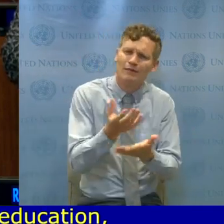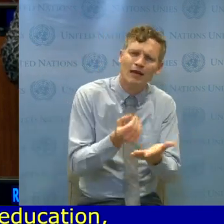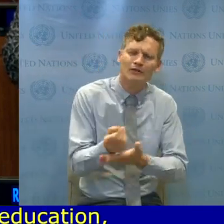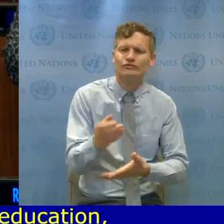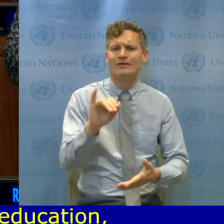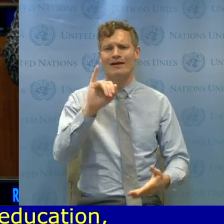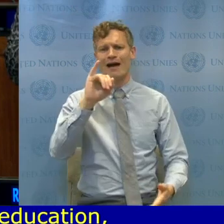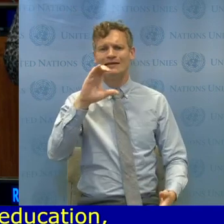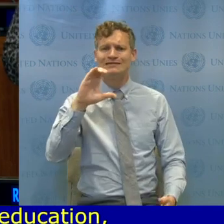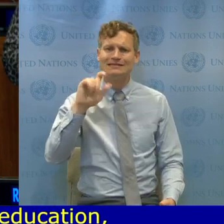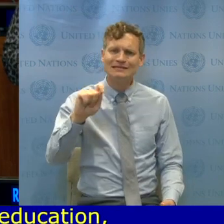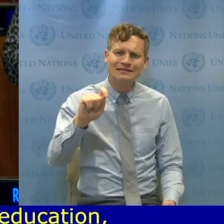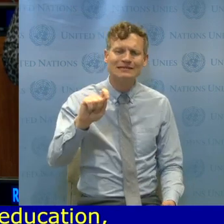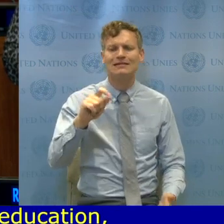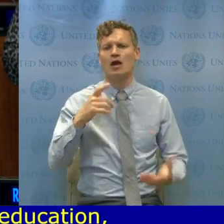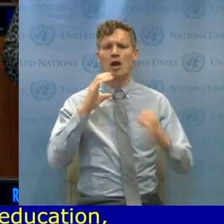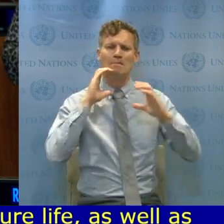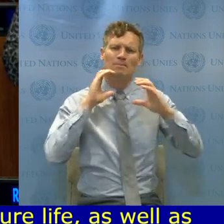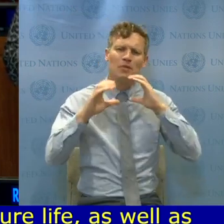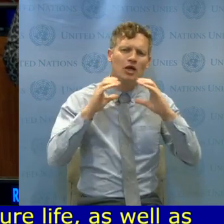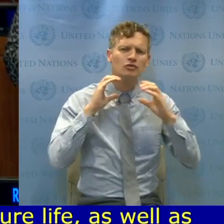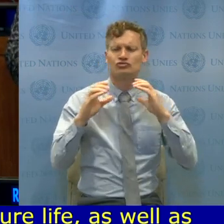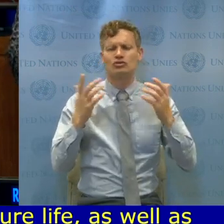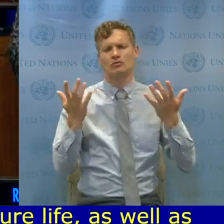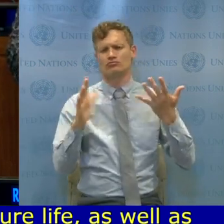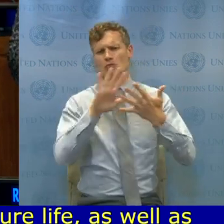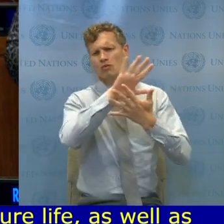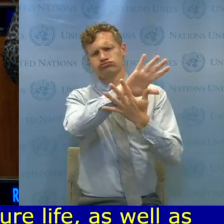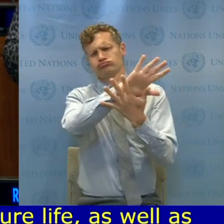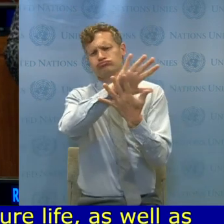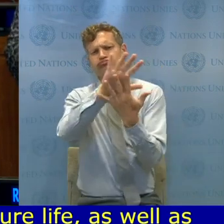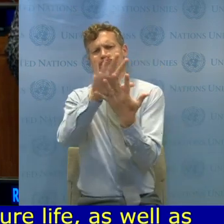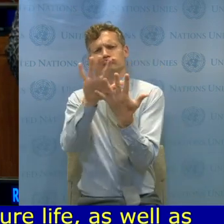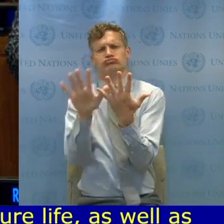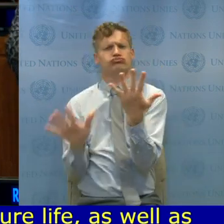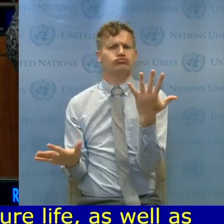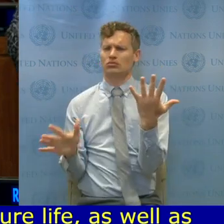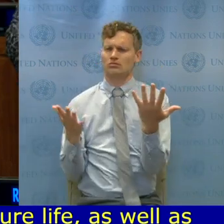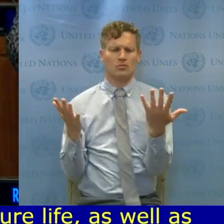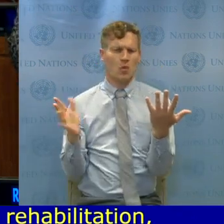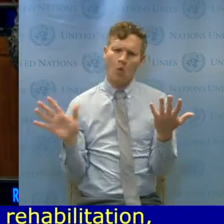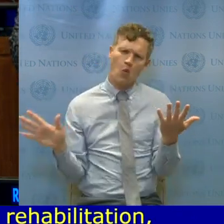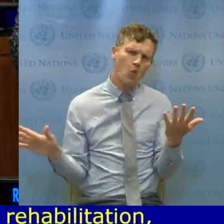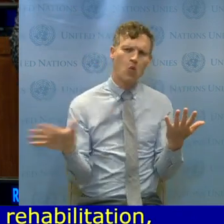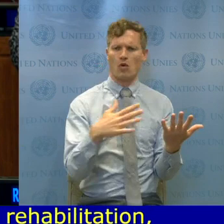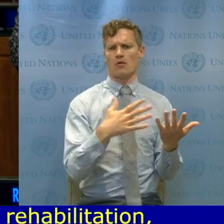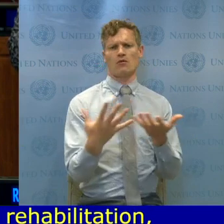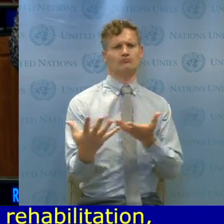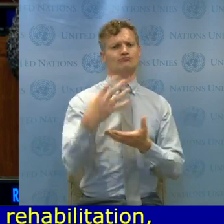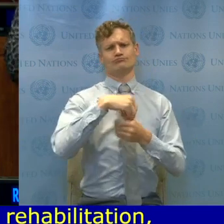and communication. The government has also adopted the National Program for